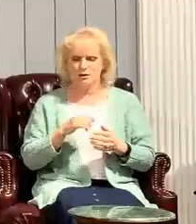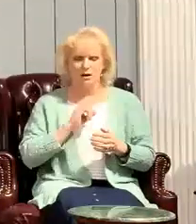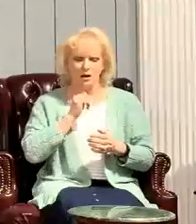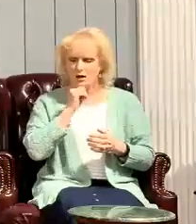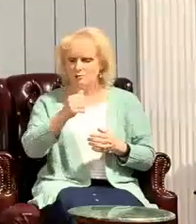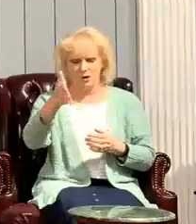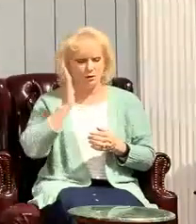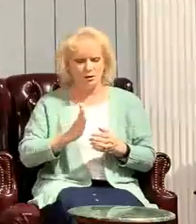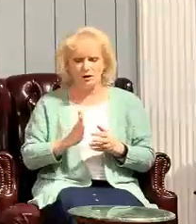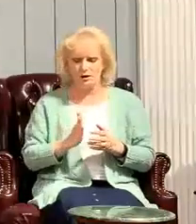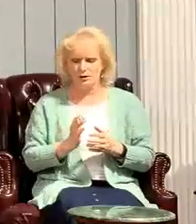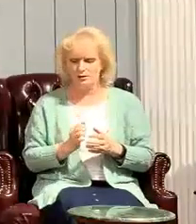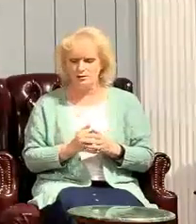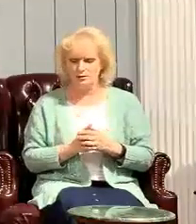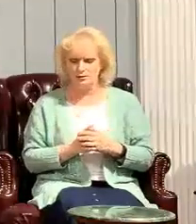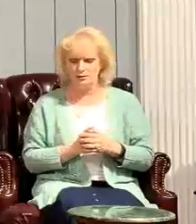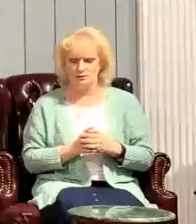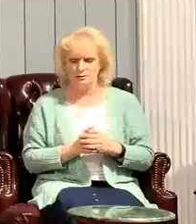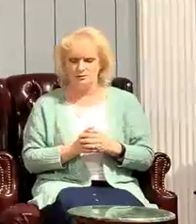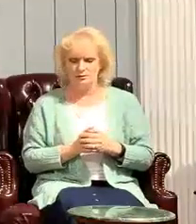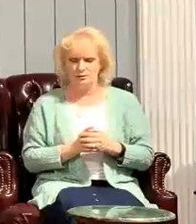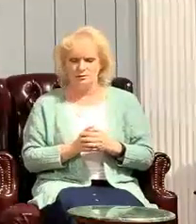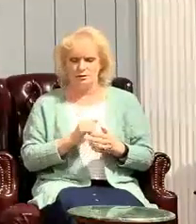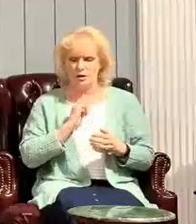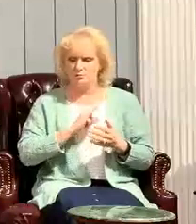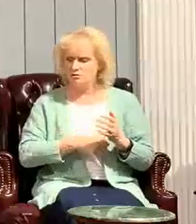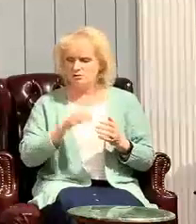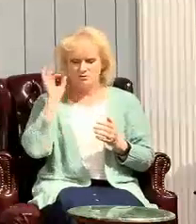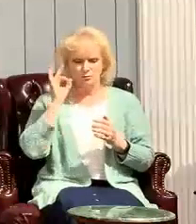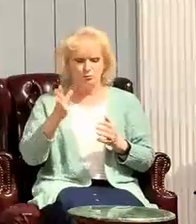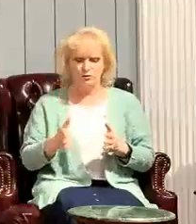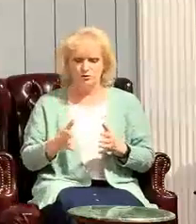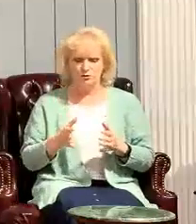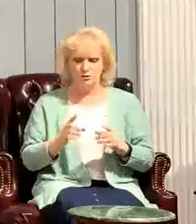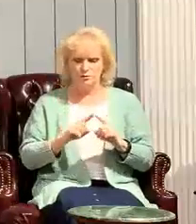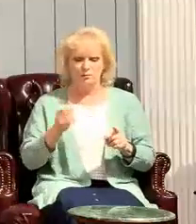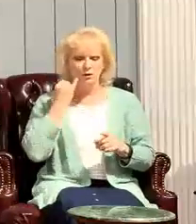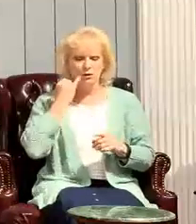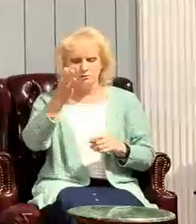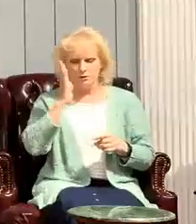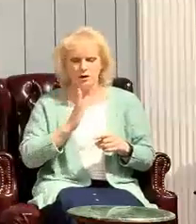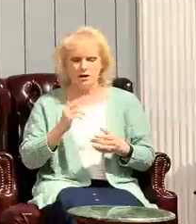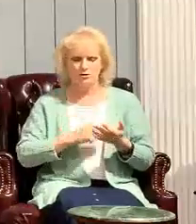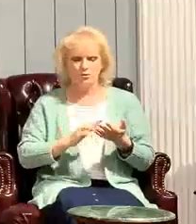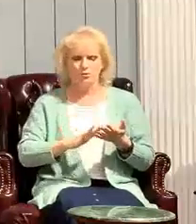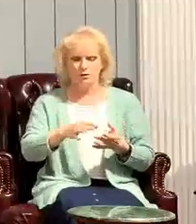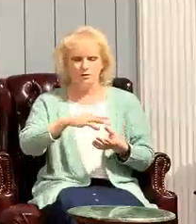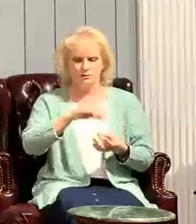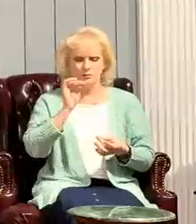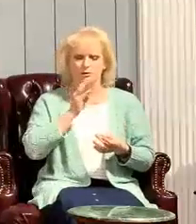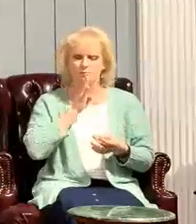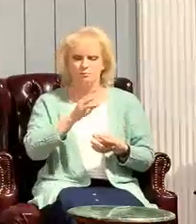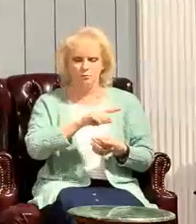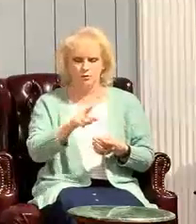God. I am merely a preacher of God's word. But if God's Holy Spirit has spoken to you in the